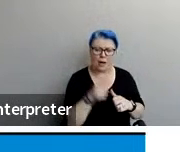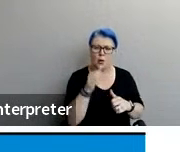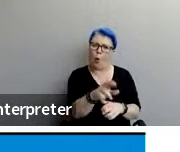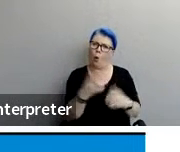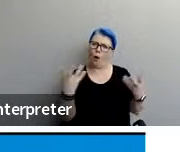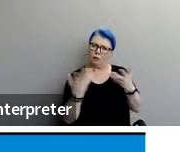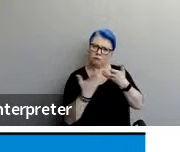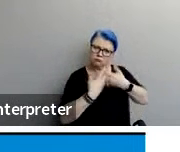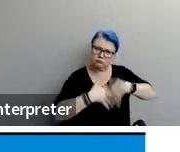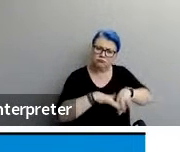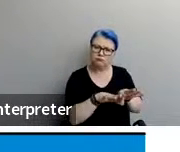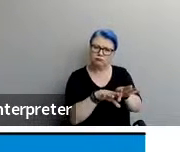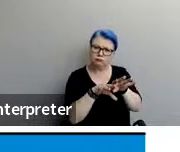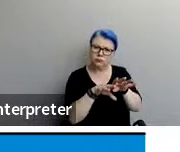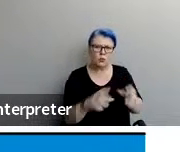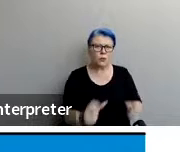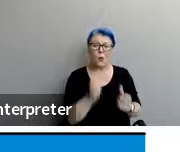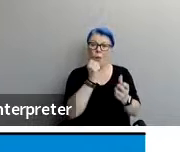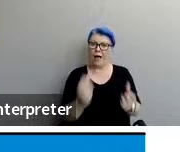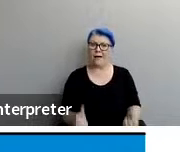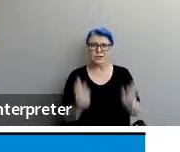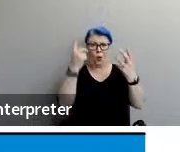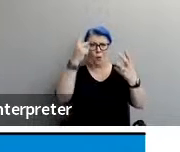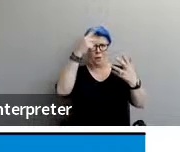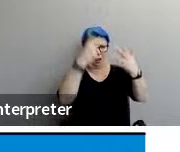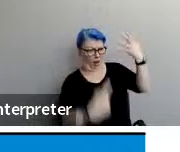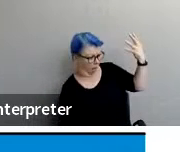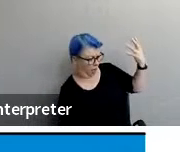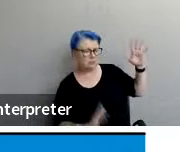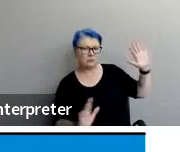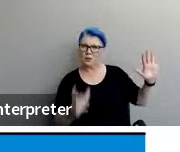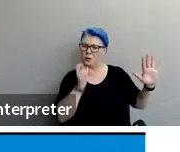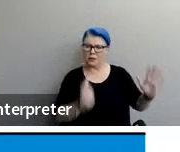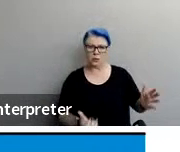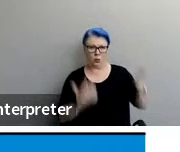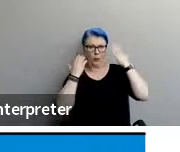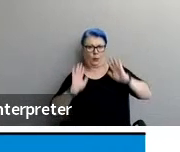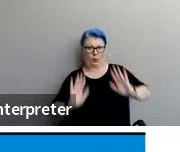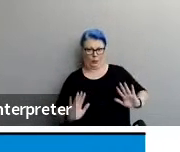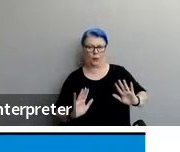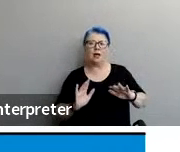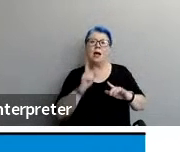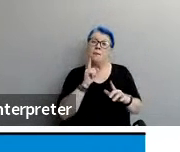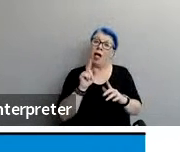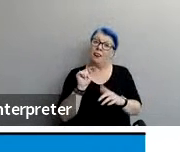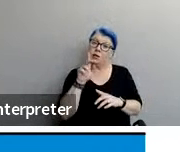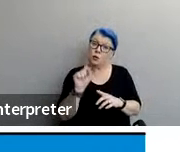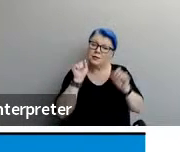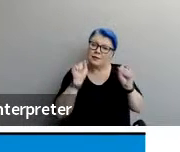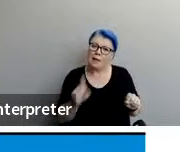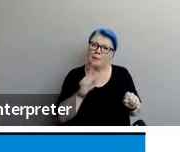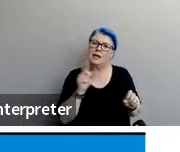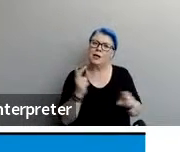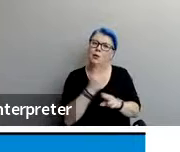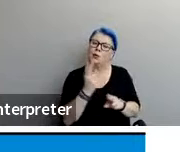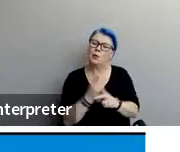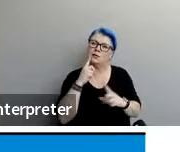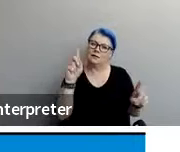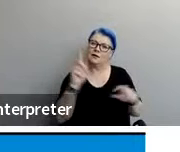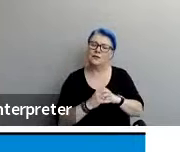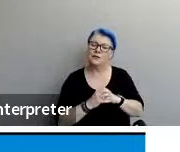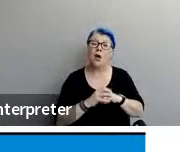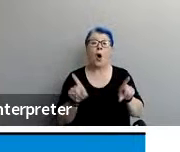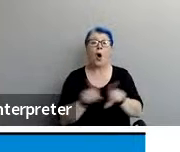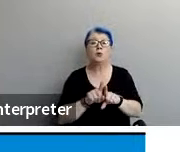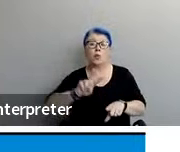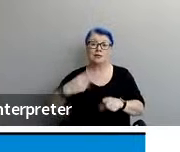so that we don't have as many tools, so it's not quite as overwhelming for our staff and they can be really used effectively. And then also the second part